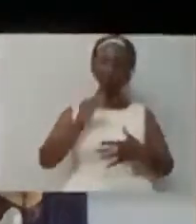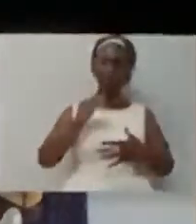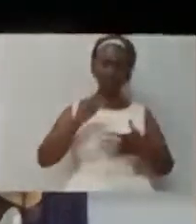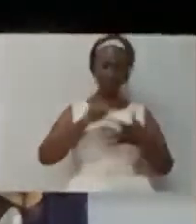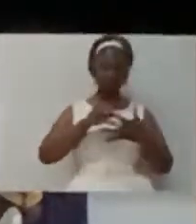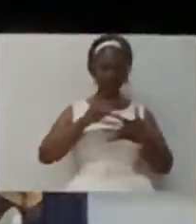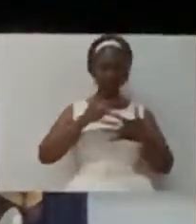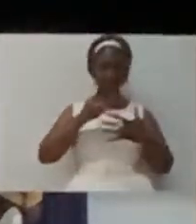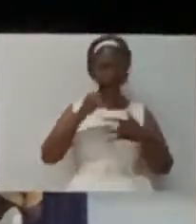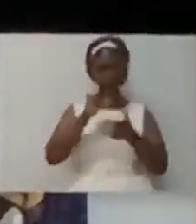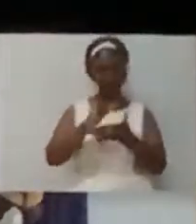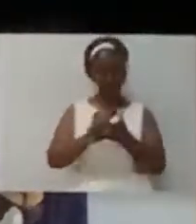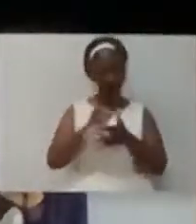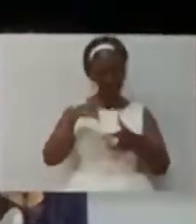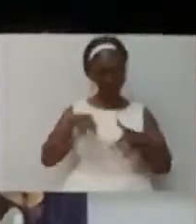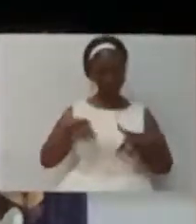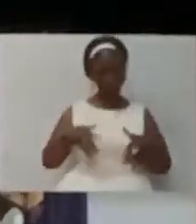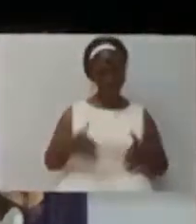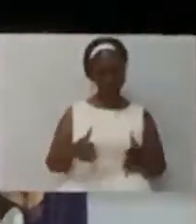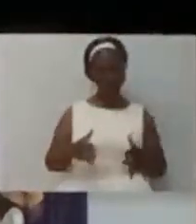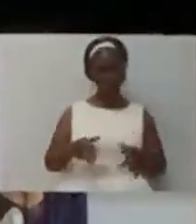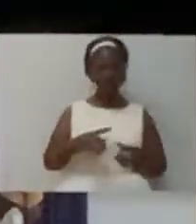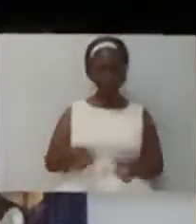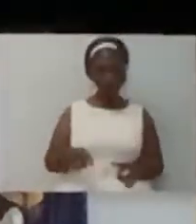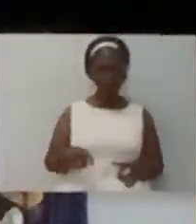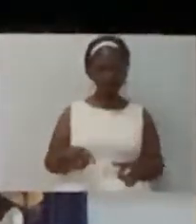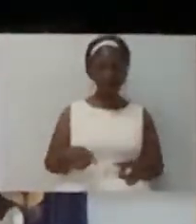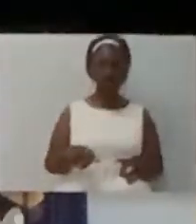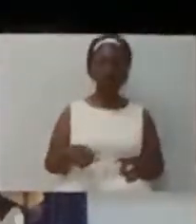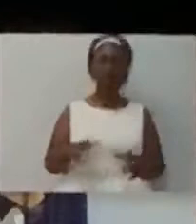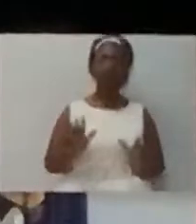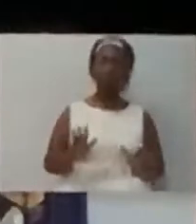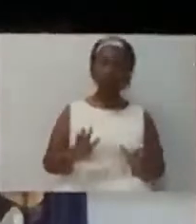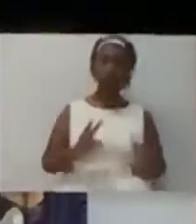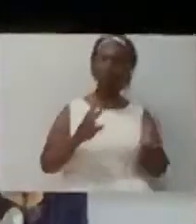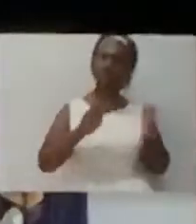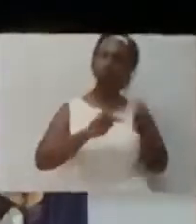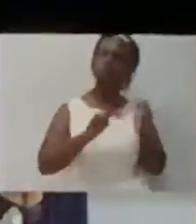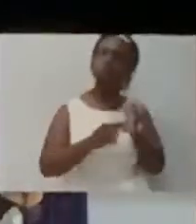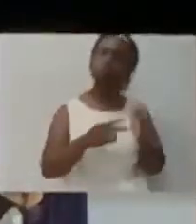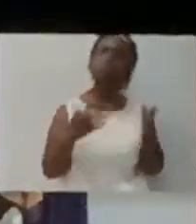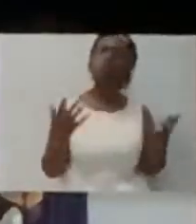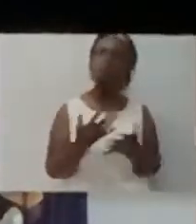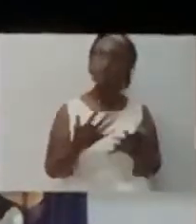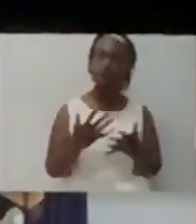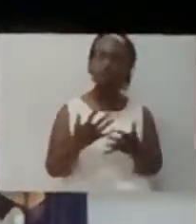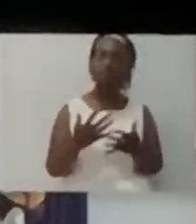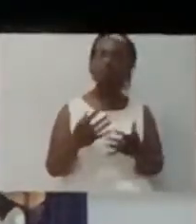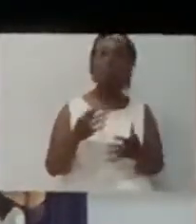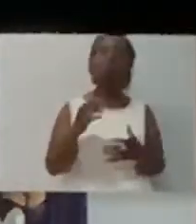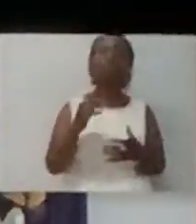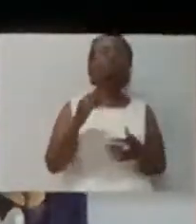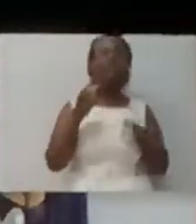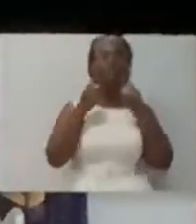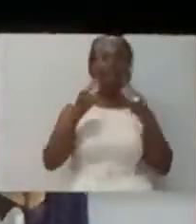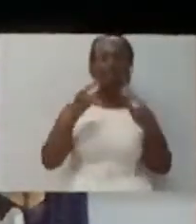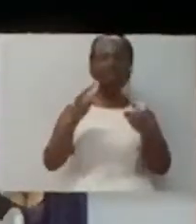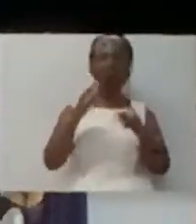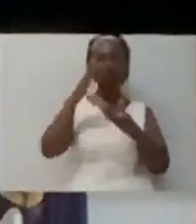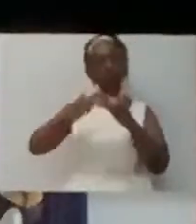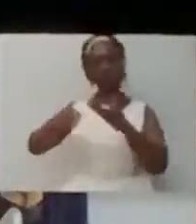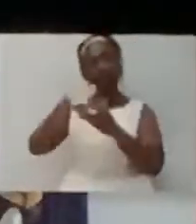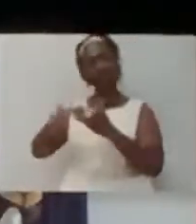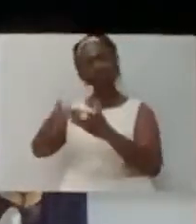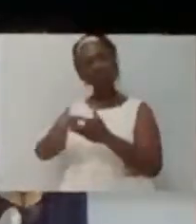sure it will still be a moment you will never forget. By definition, graduation is the successful